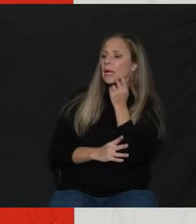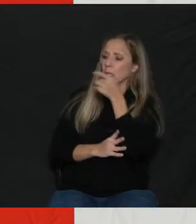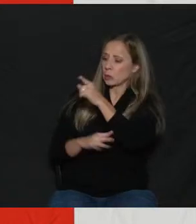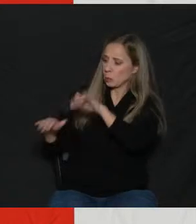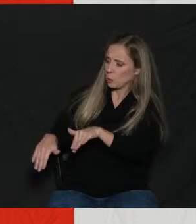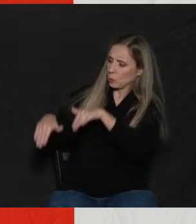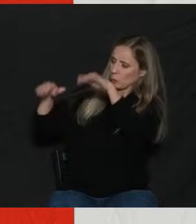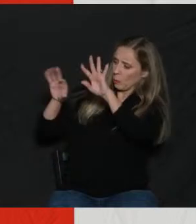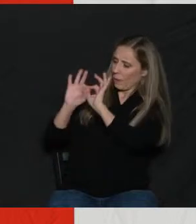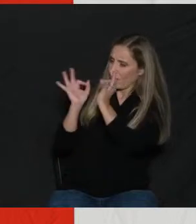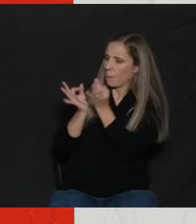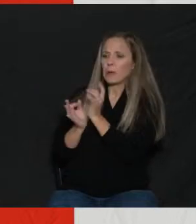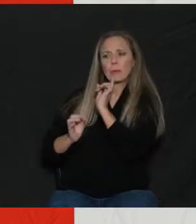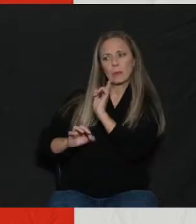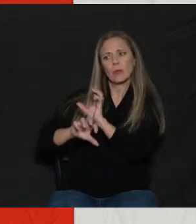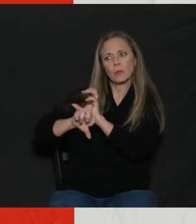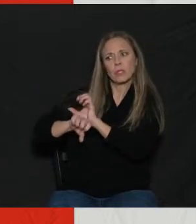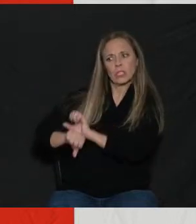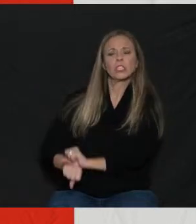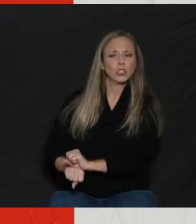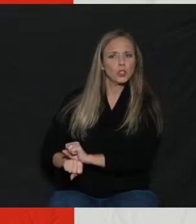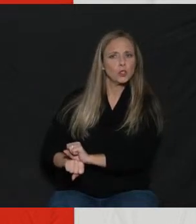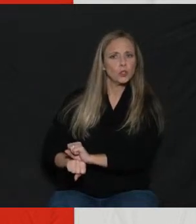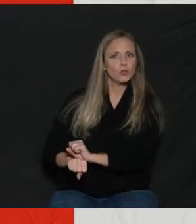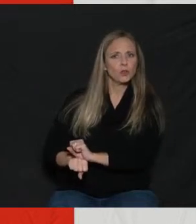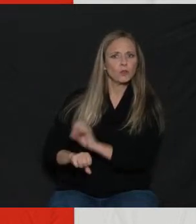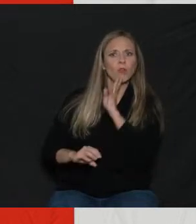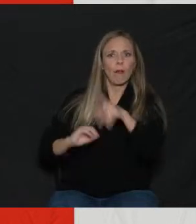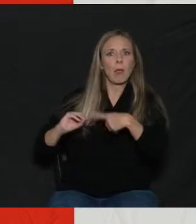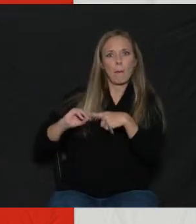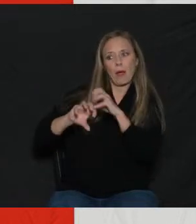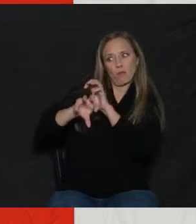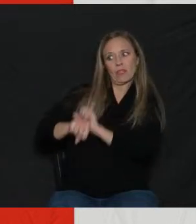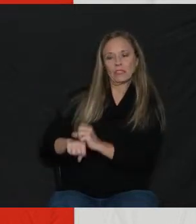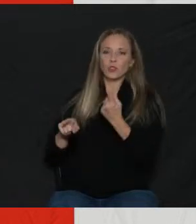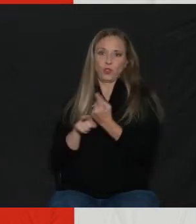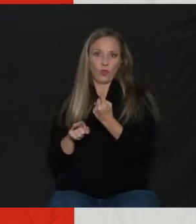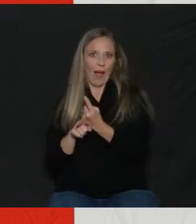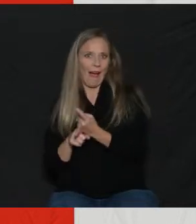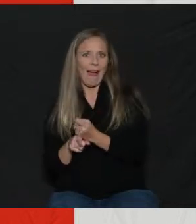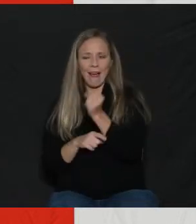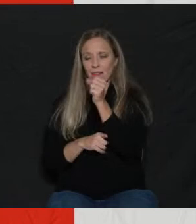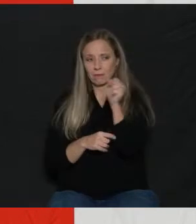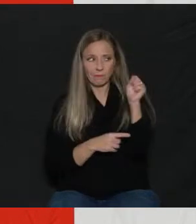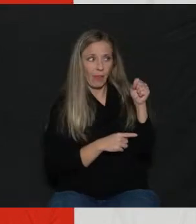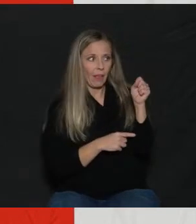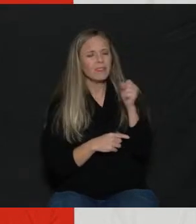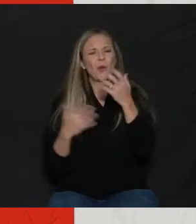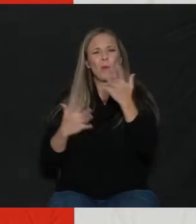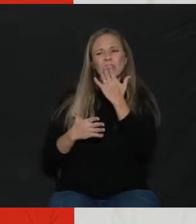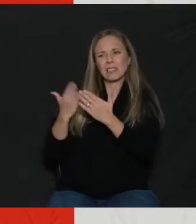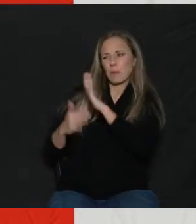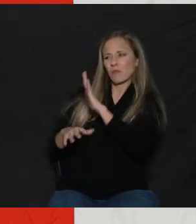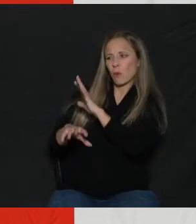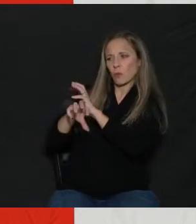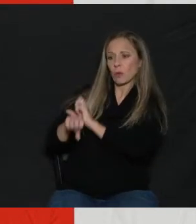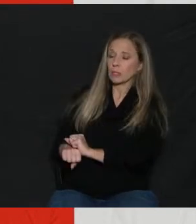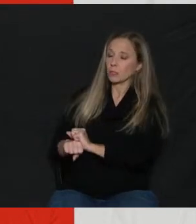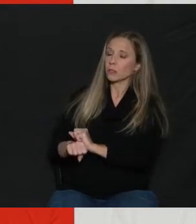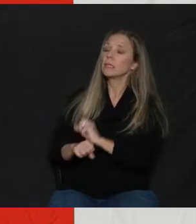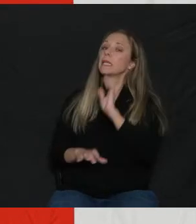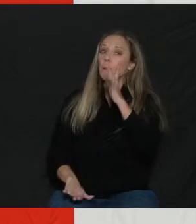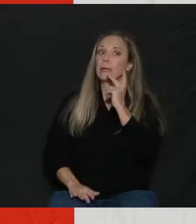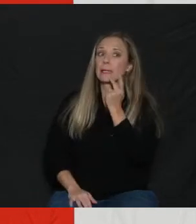very traditional as Yeah. far as traditions go. Yes. What are some of the traditions you grew up with? Which, Candy, is pretty militant that